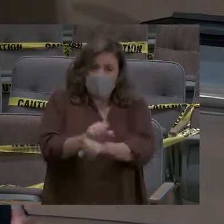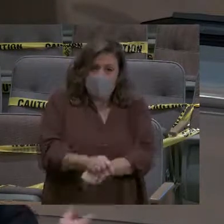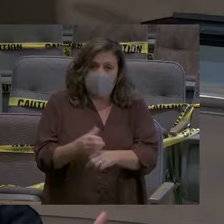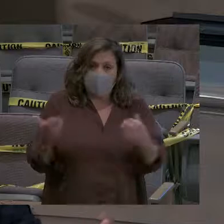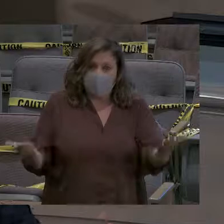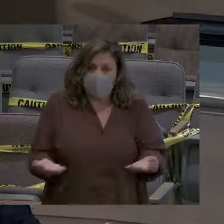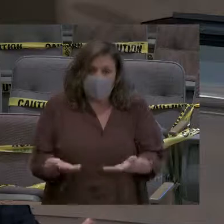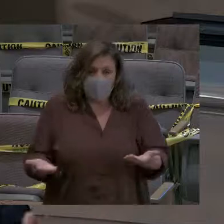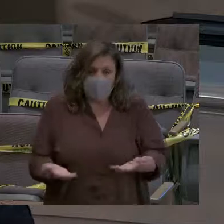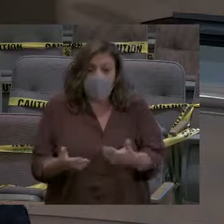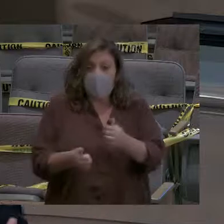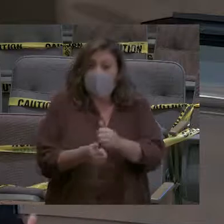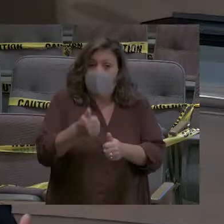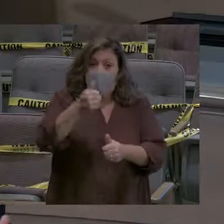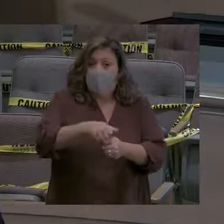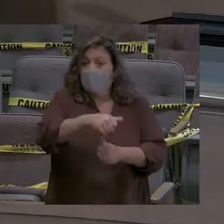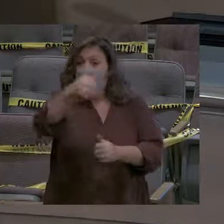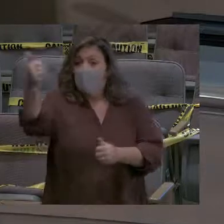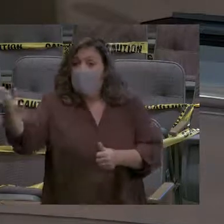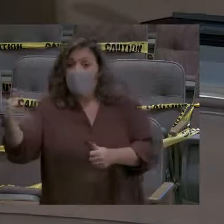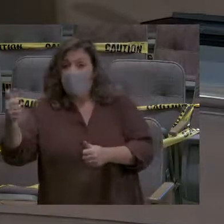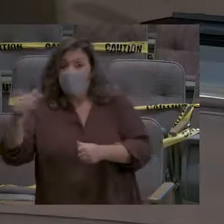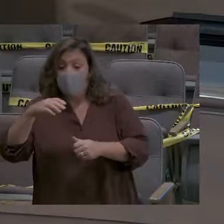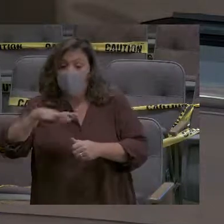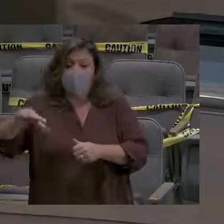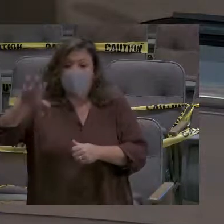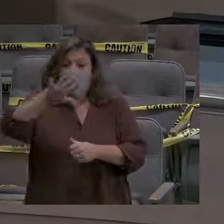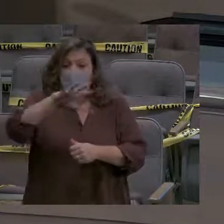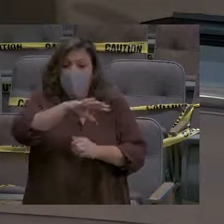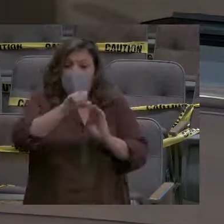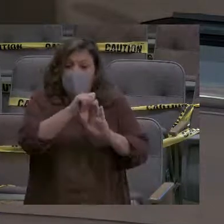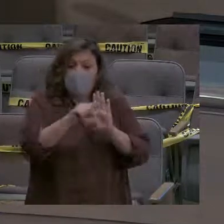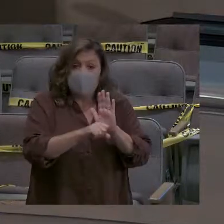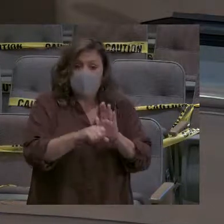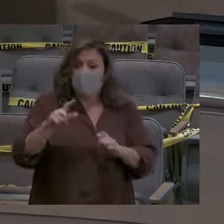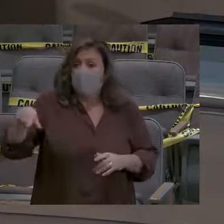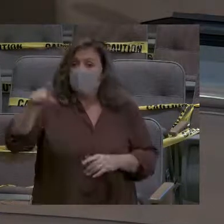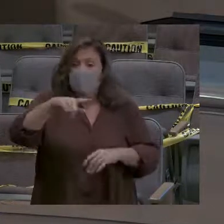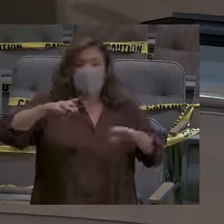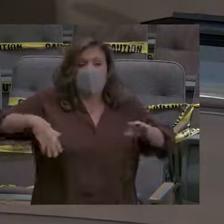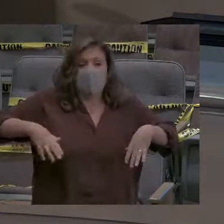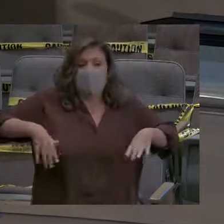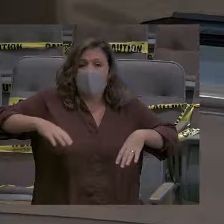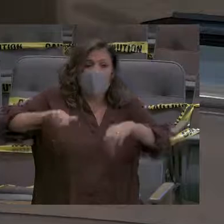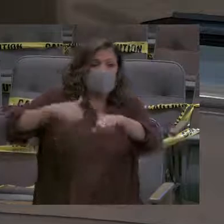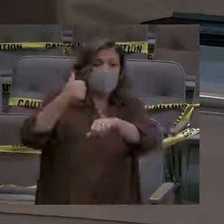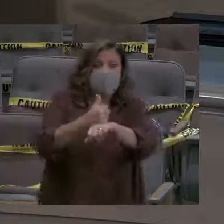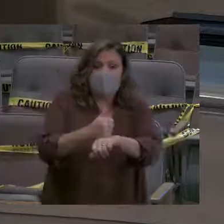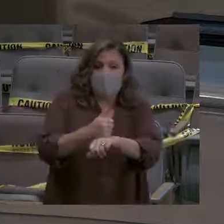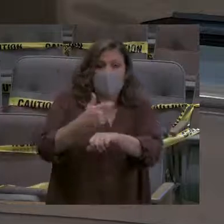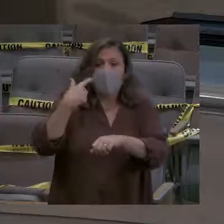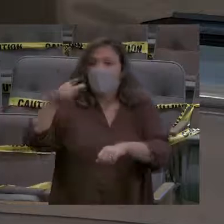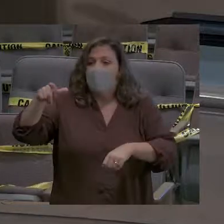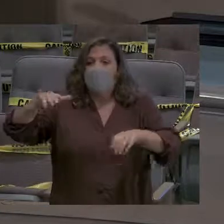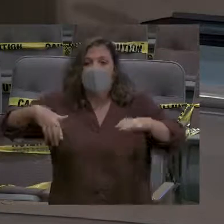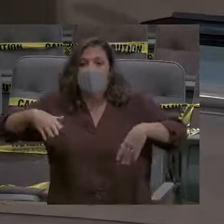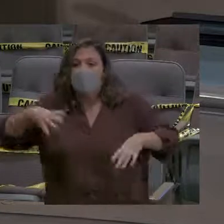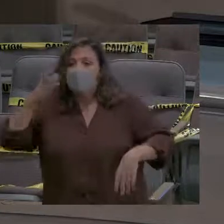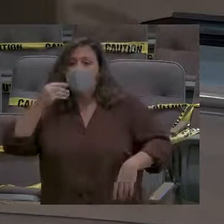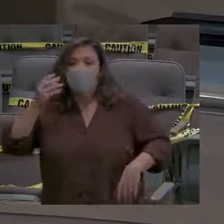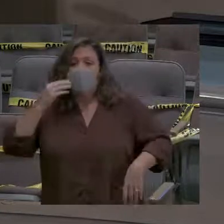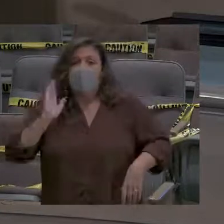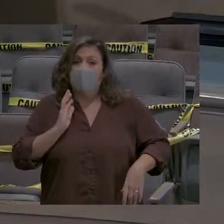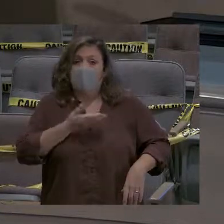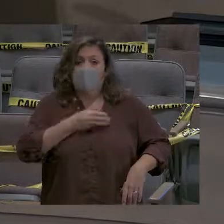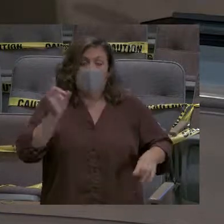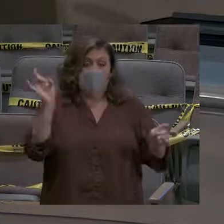community that, frankly, most other communities around the state have not had the opportunity to establish, because they didn't experience the onslaught